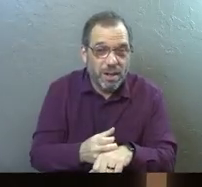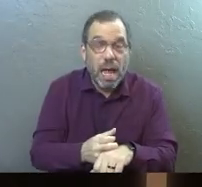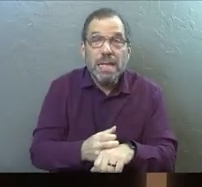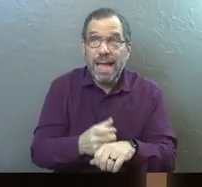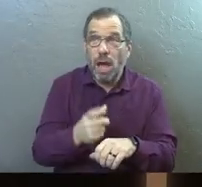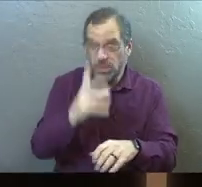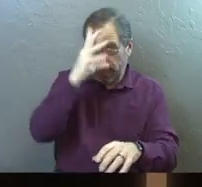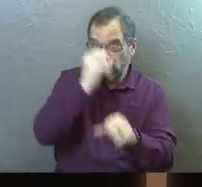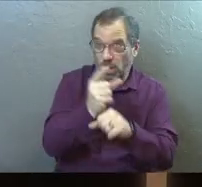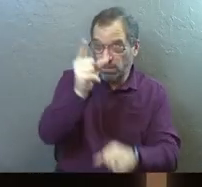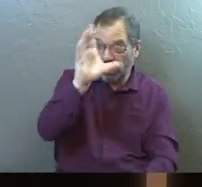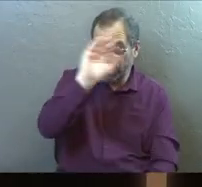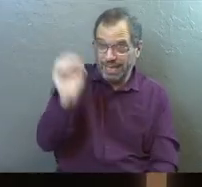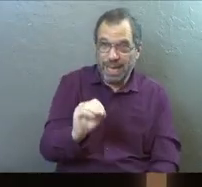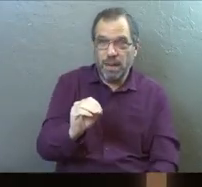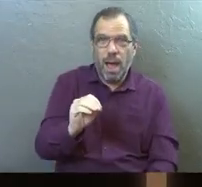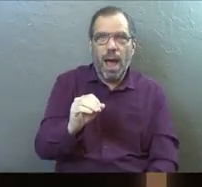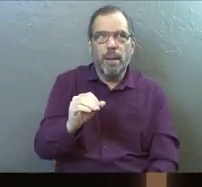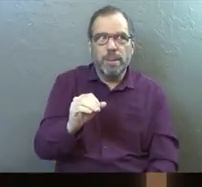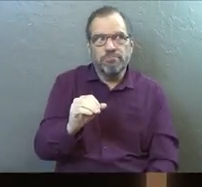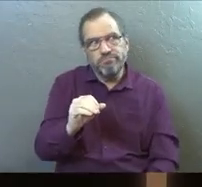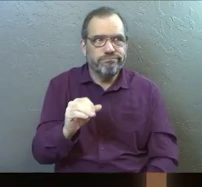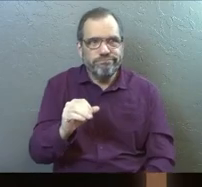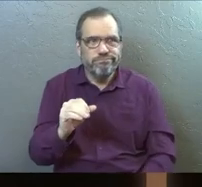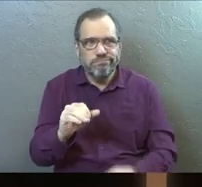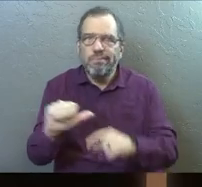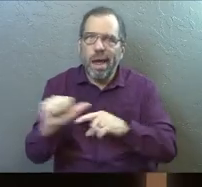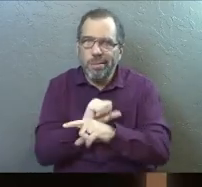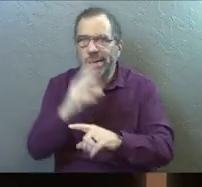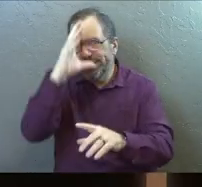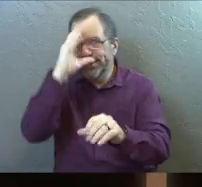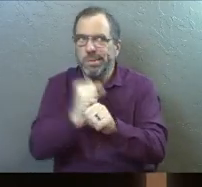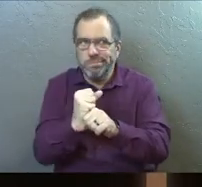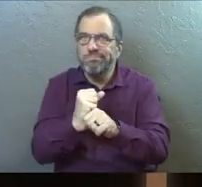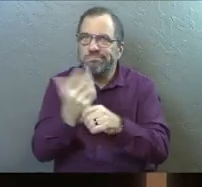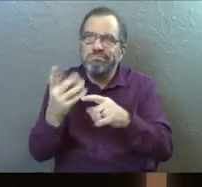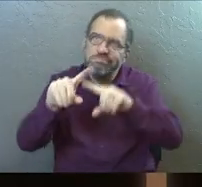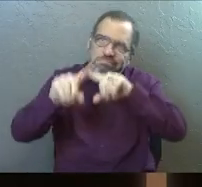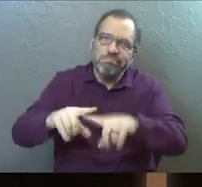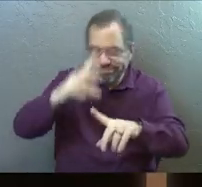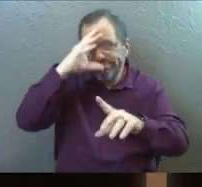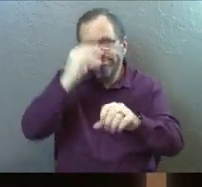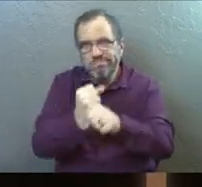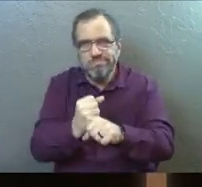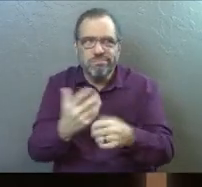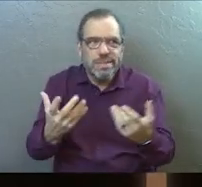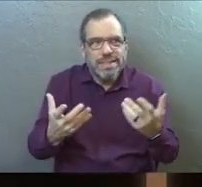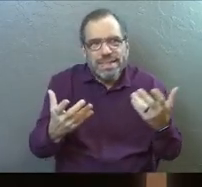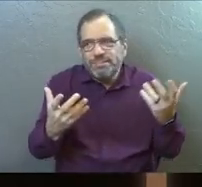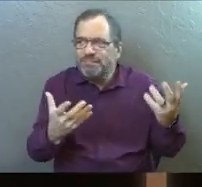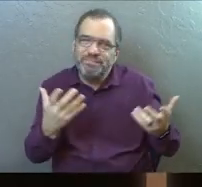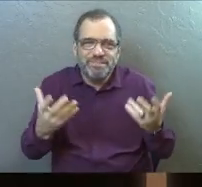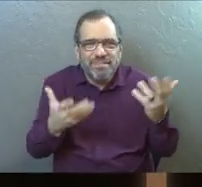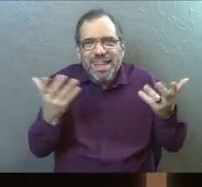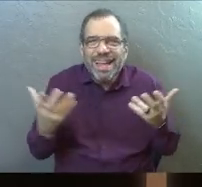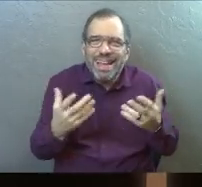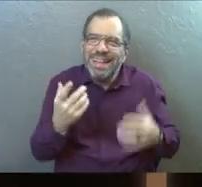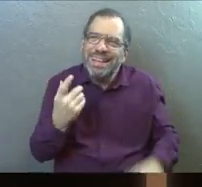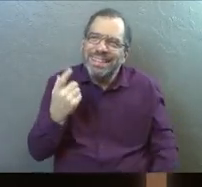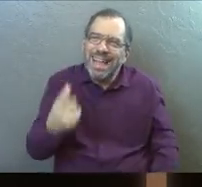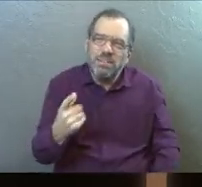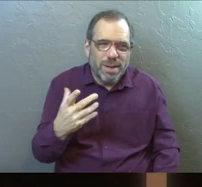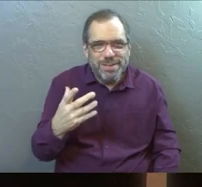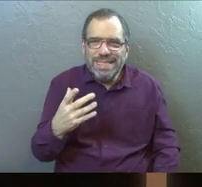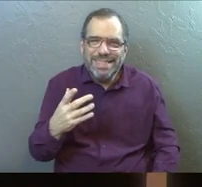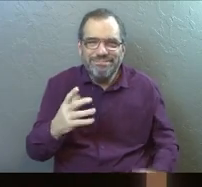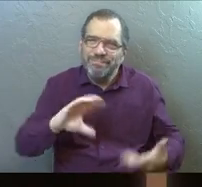I trust him 100%? No, but I walked in trust. I walked in trust. Like that's one of the things that we